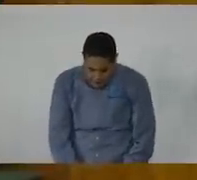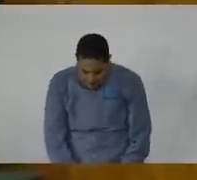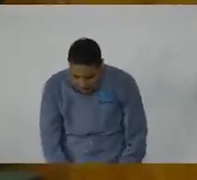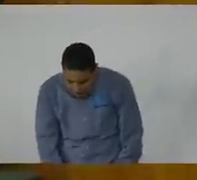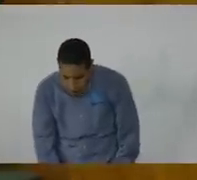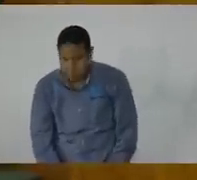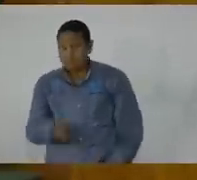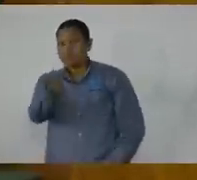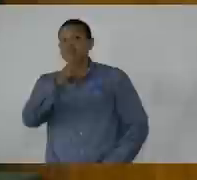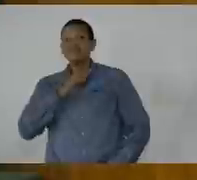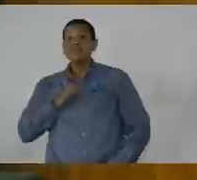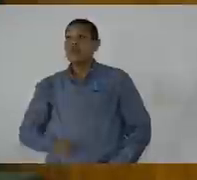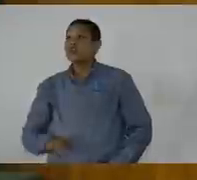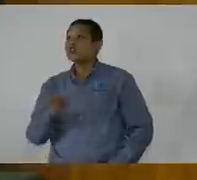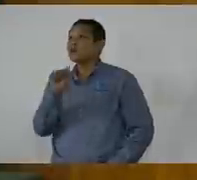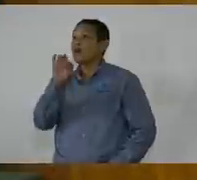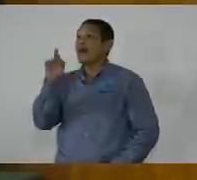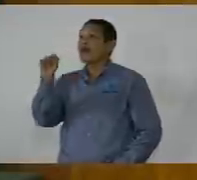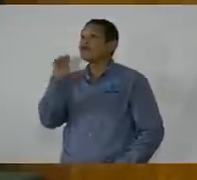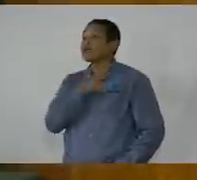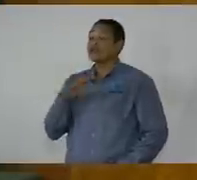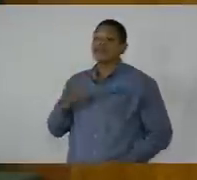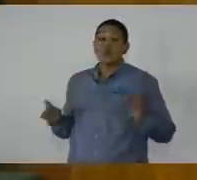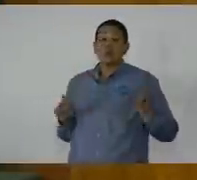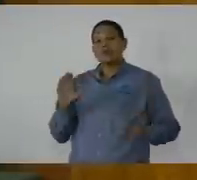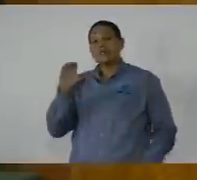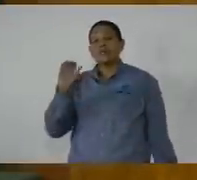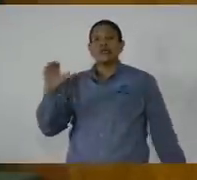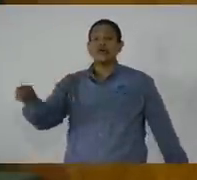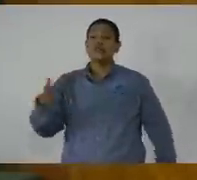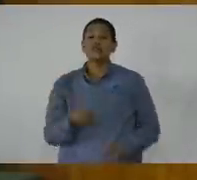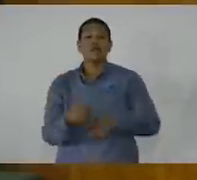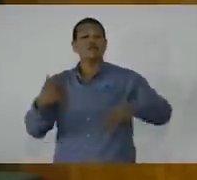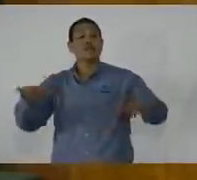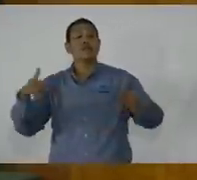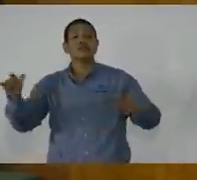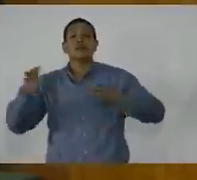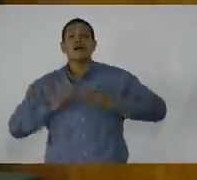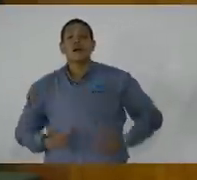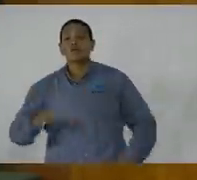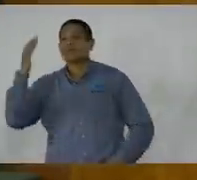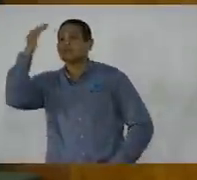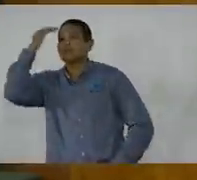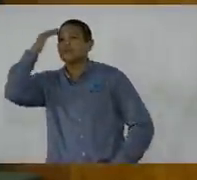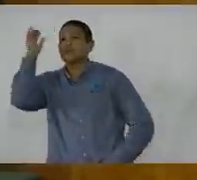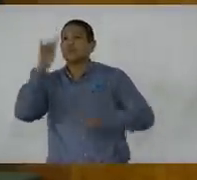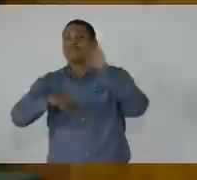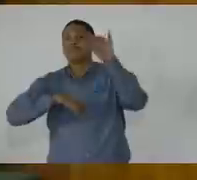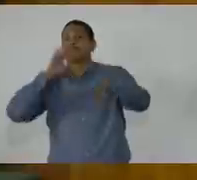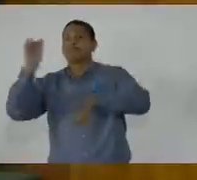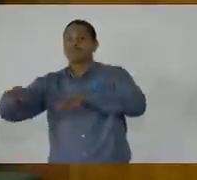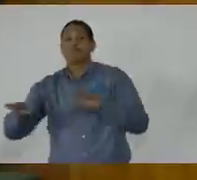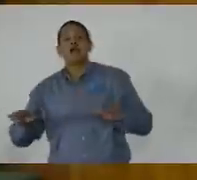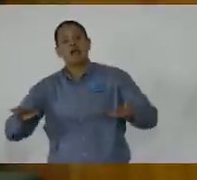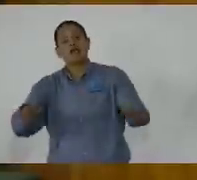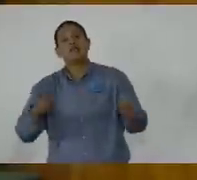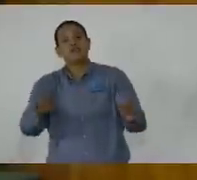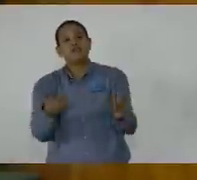The Consumer Affairs Commission continues its consumer awareness and activities, and during the financial